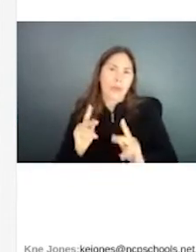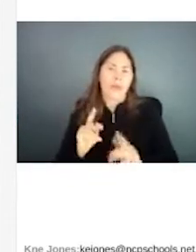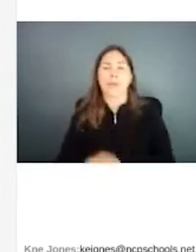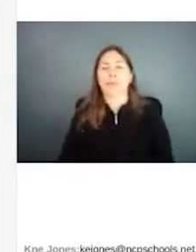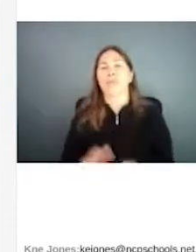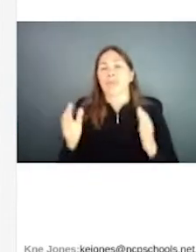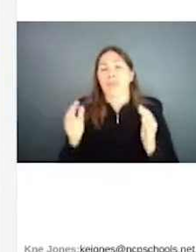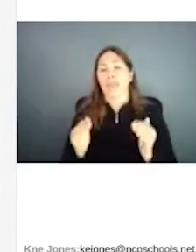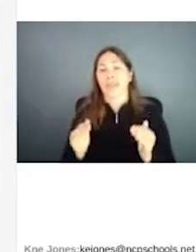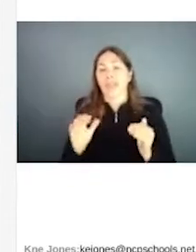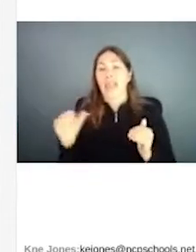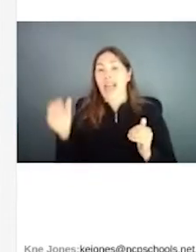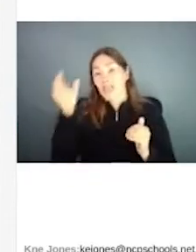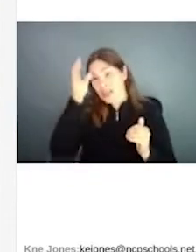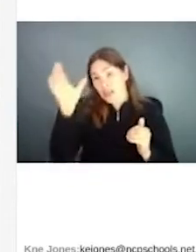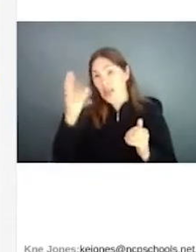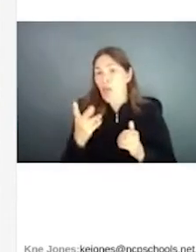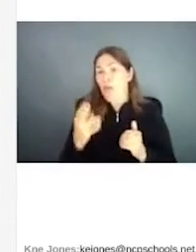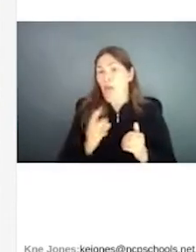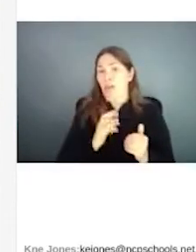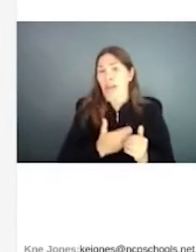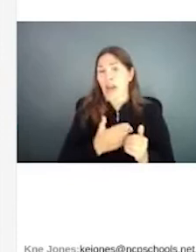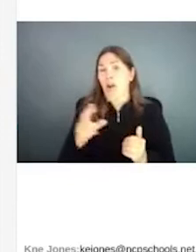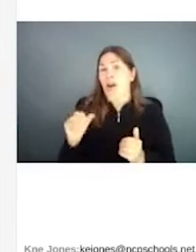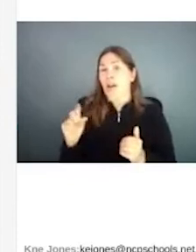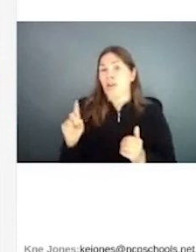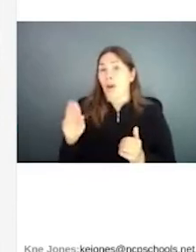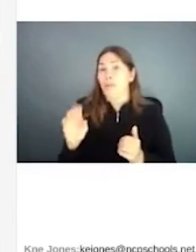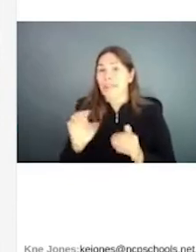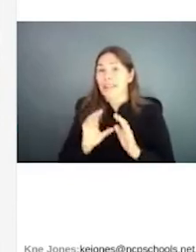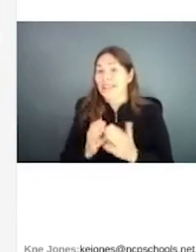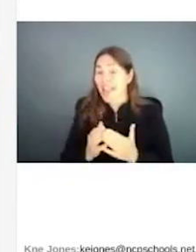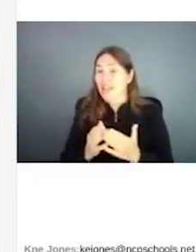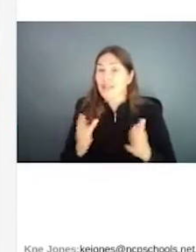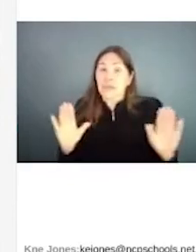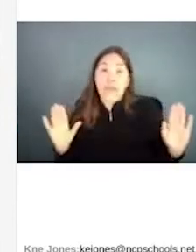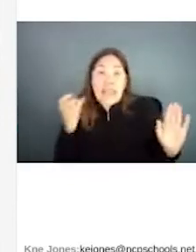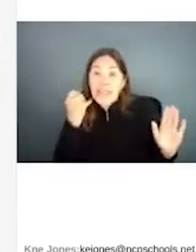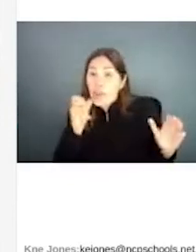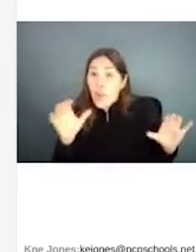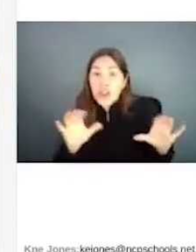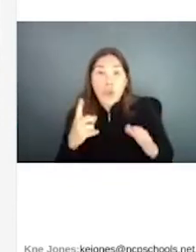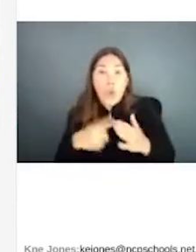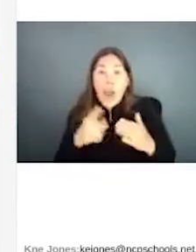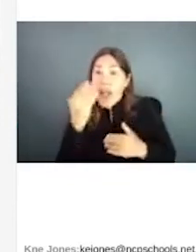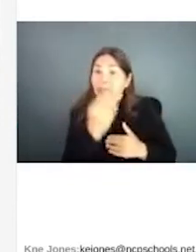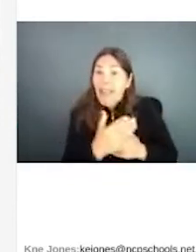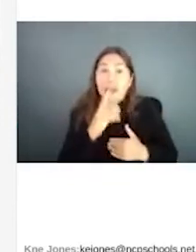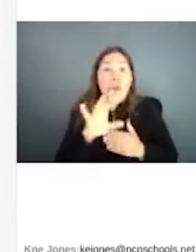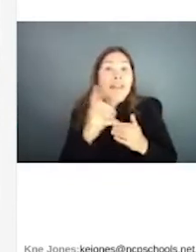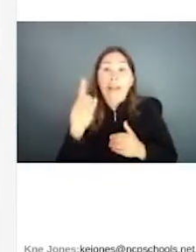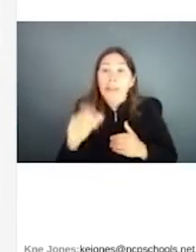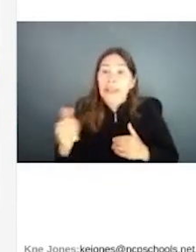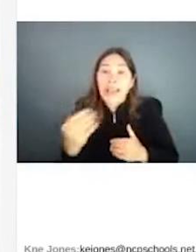This is another concept that is in both of my Adobe classes, right? You don't want to do what I'm telling you? Pick something else. Tell me what you want to